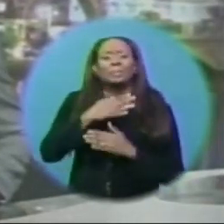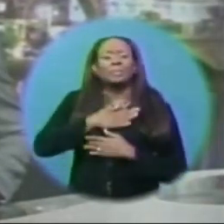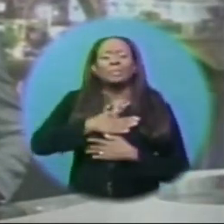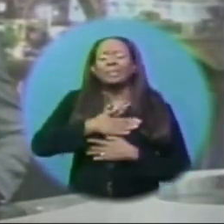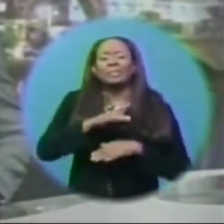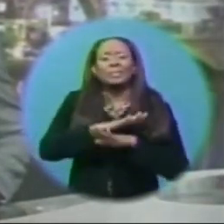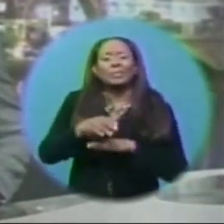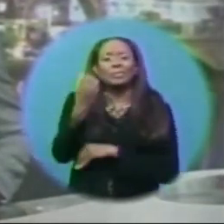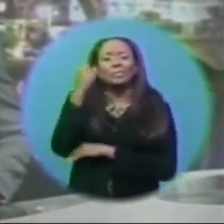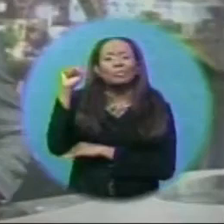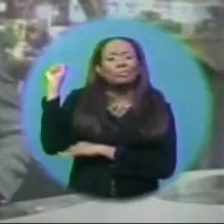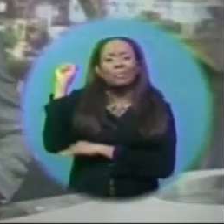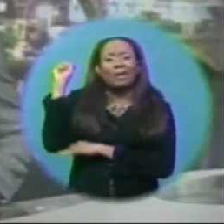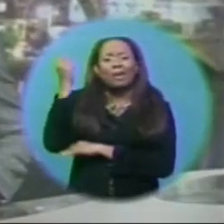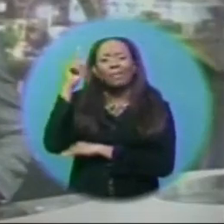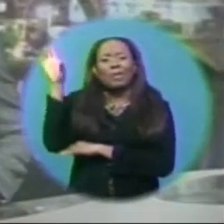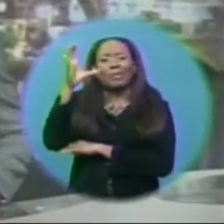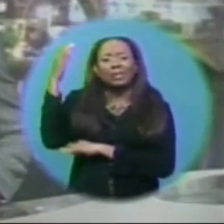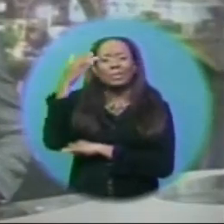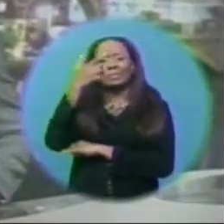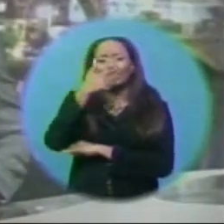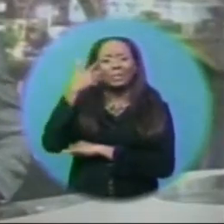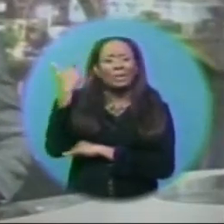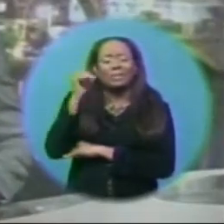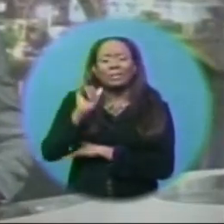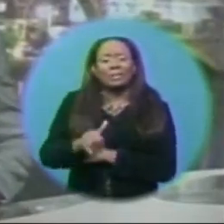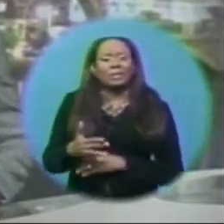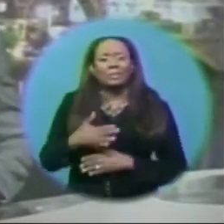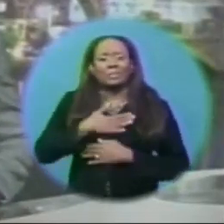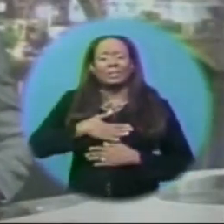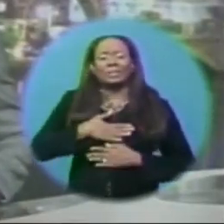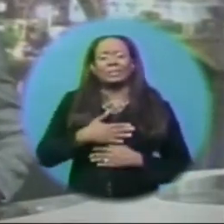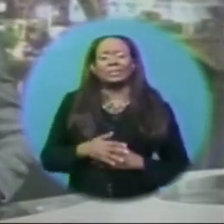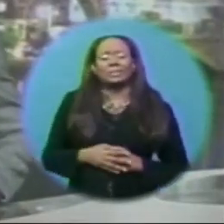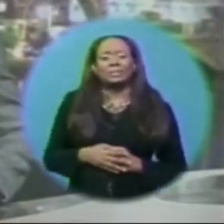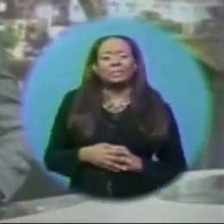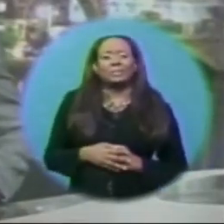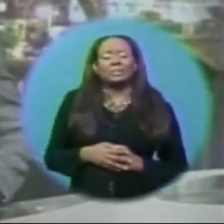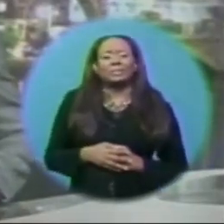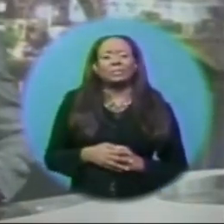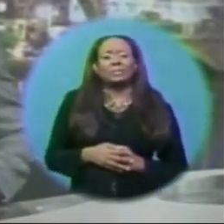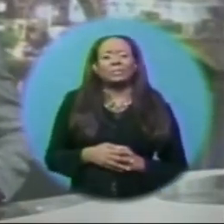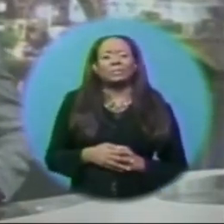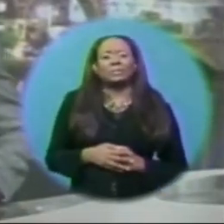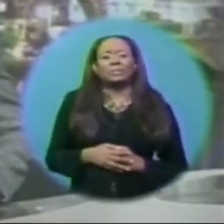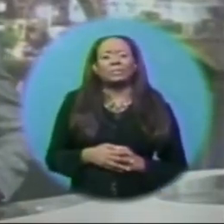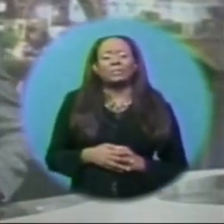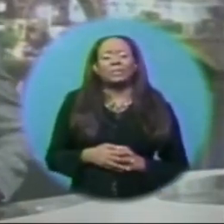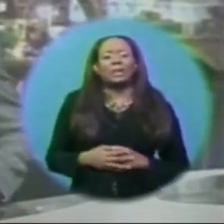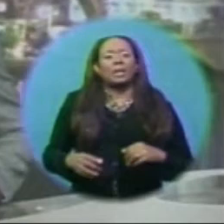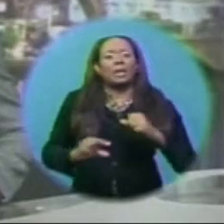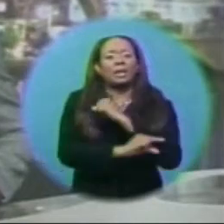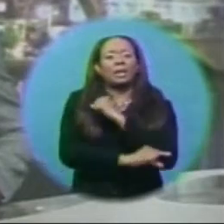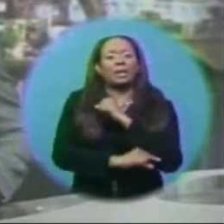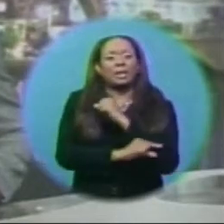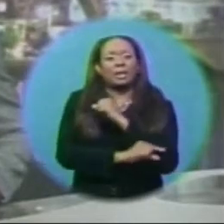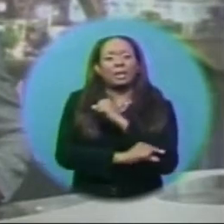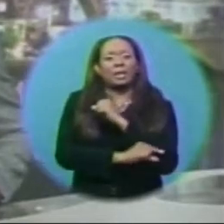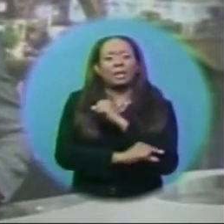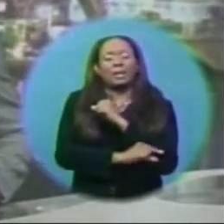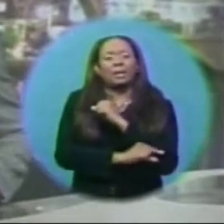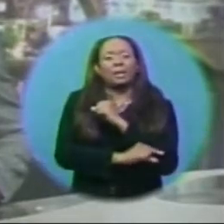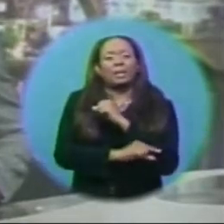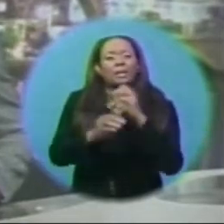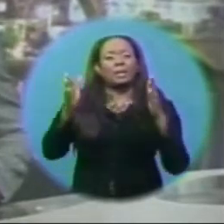action during the Christmas period because of displeasure with the wage talks. And the Guyanese national, who spent 3 decades